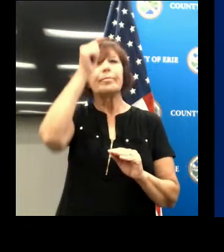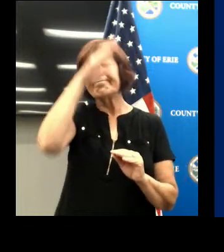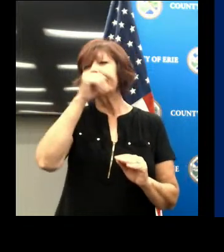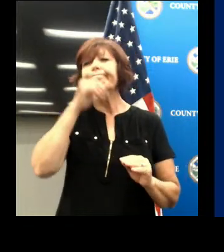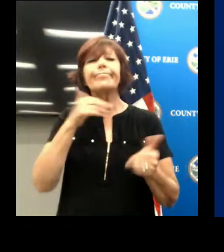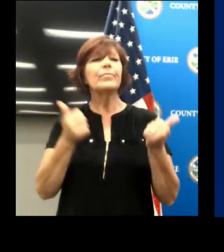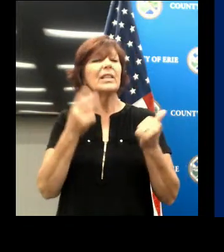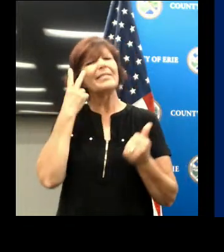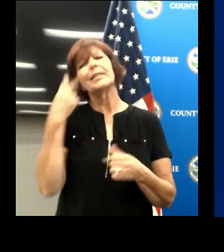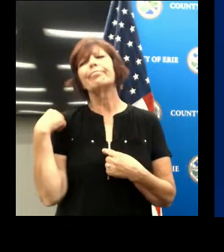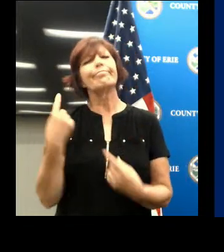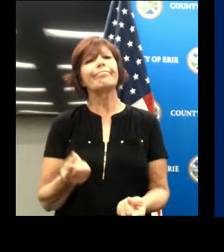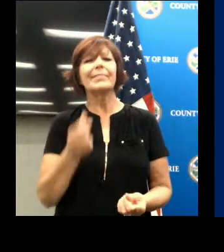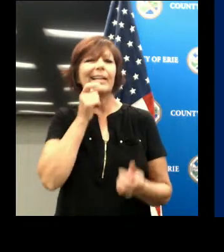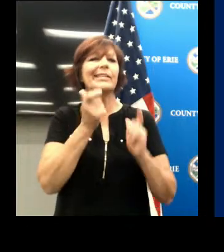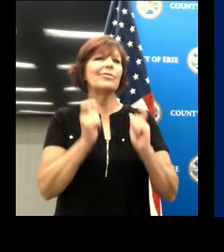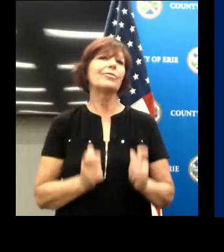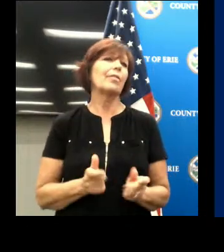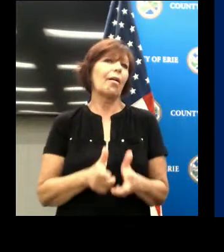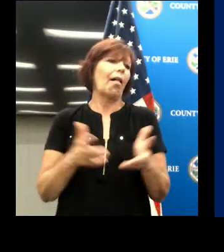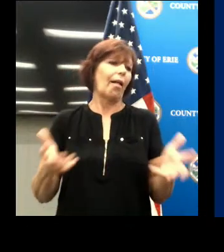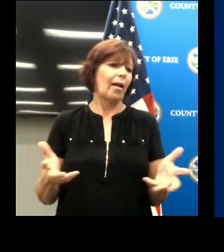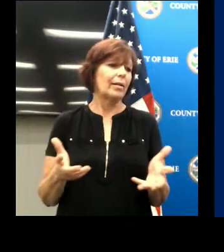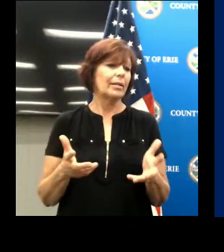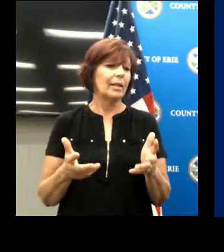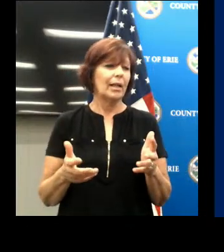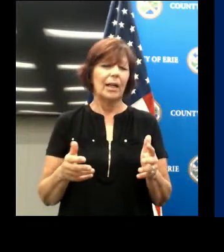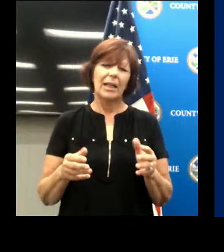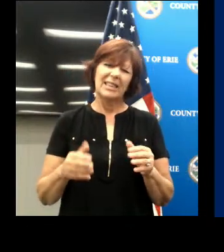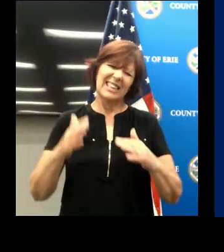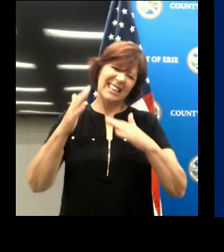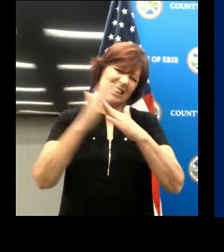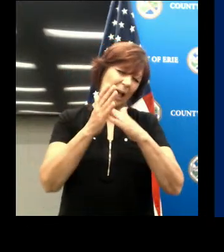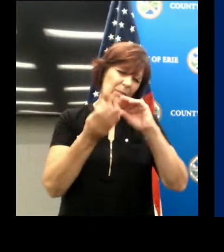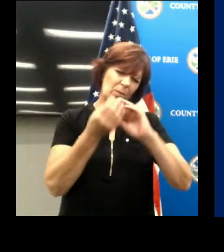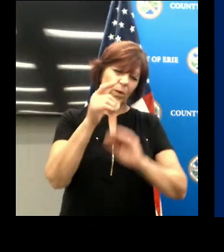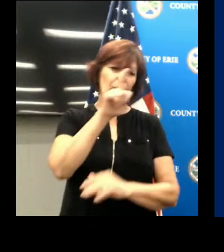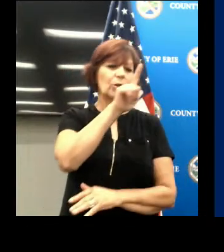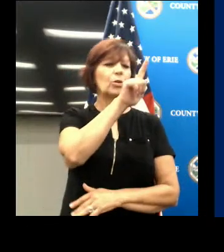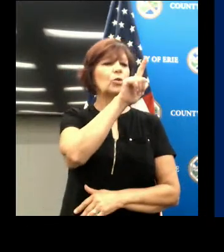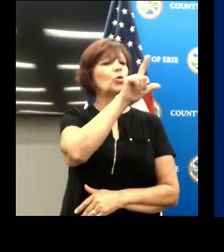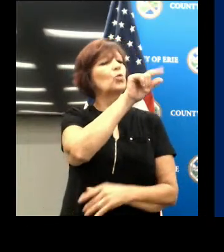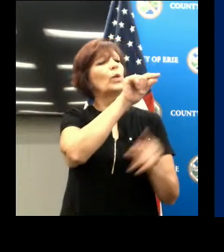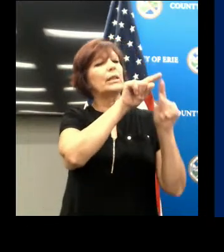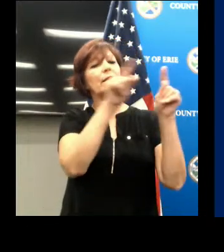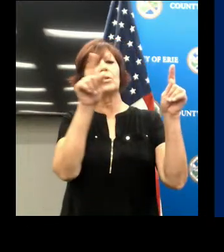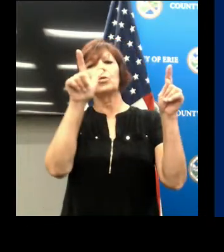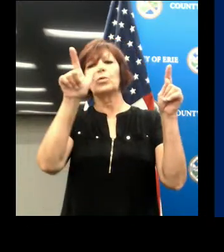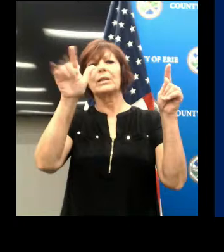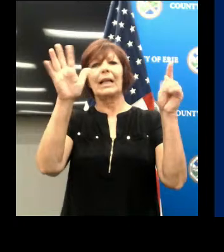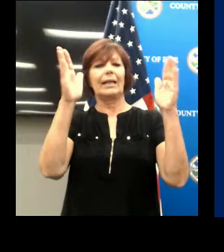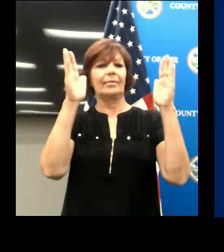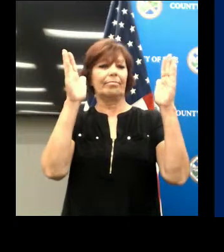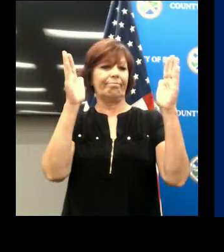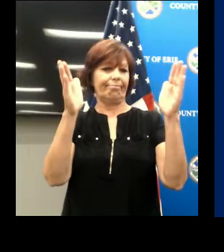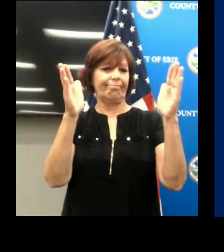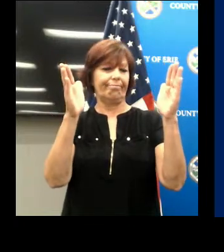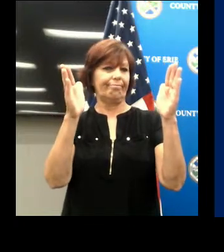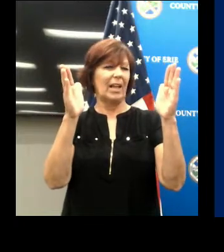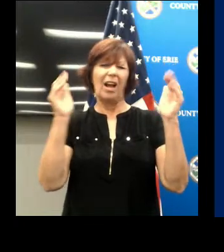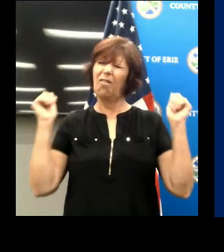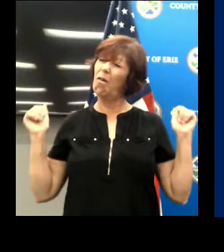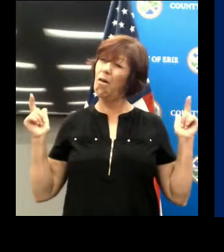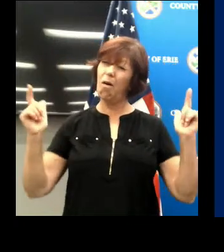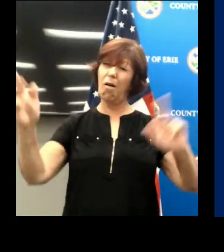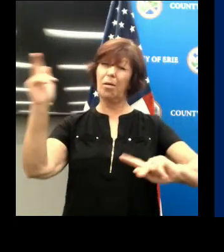really changed a whole lot in the last few weeks. The number 1 age group are those 20 to 29. We've tested, out of all the